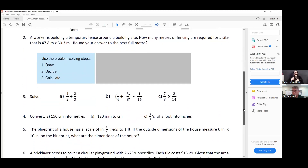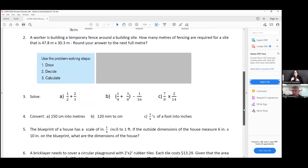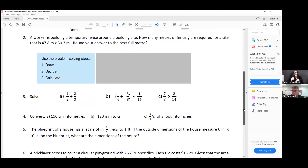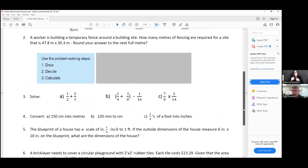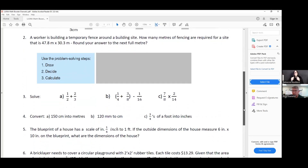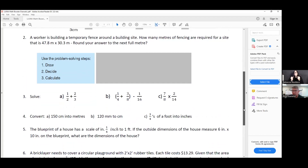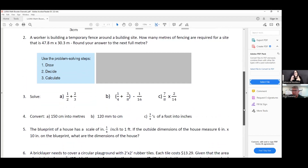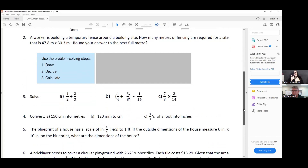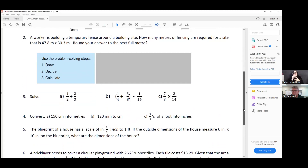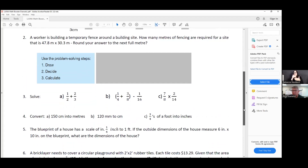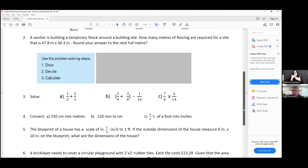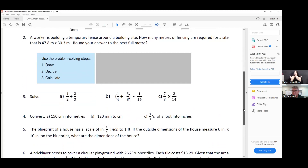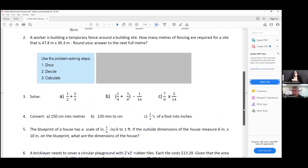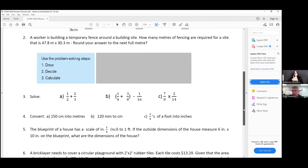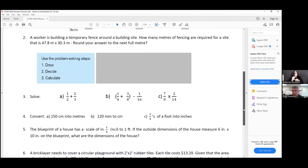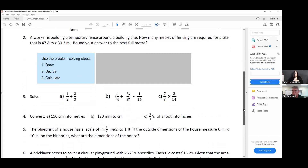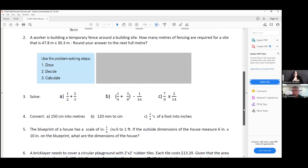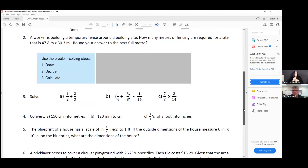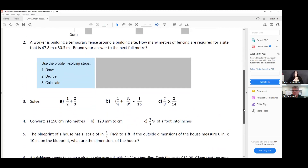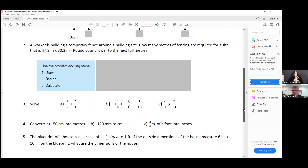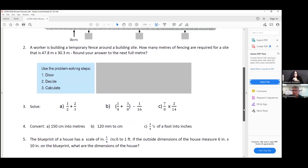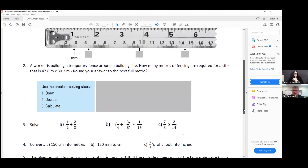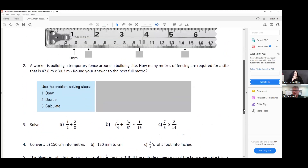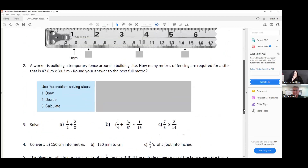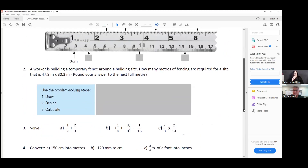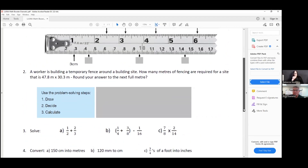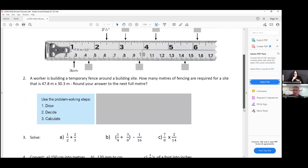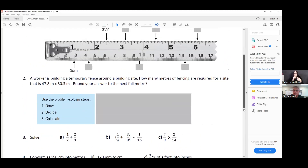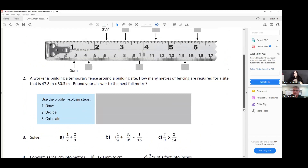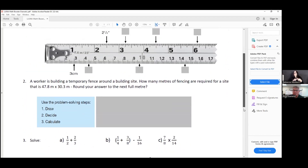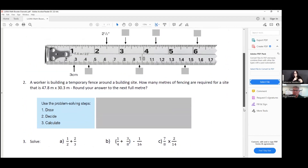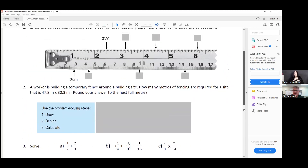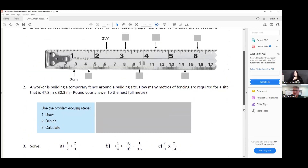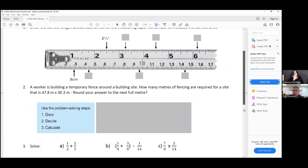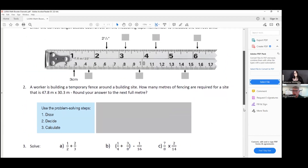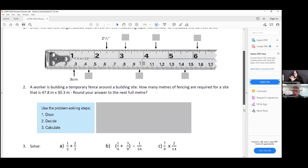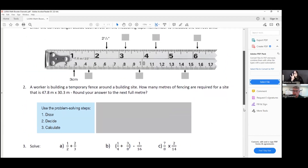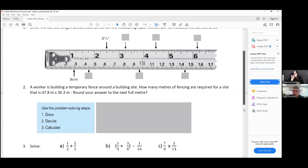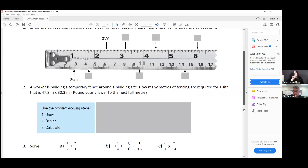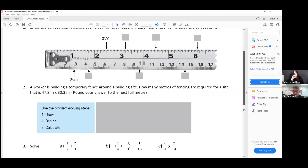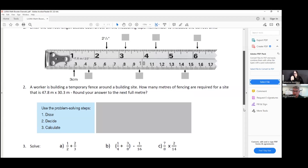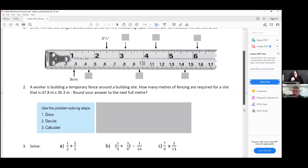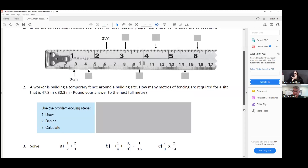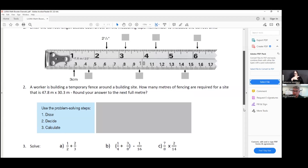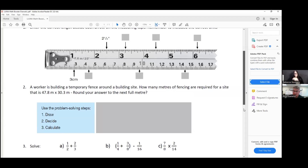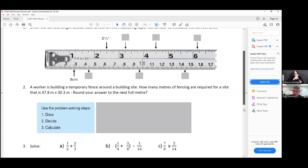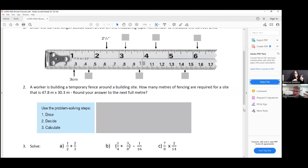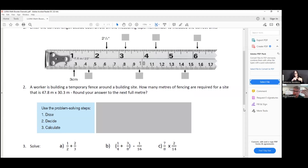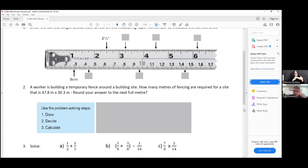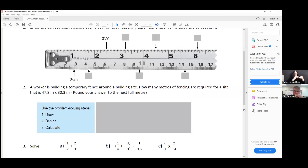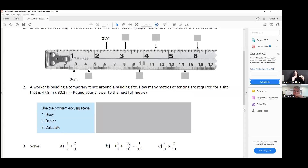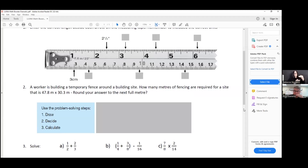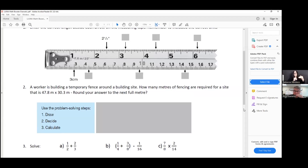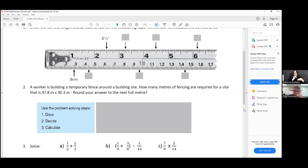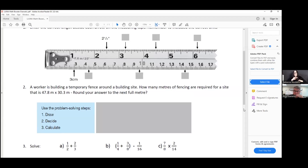this challenging. About 70% of the people that write this actually get below the apprenticeship standard.